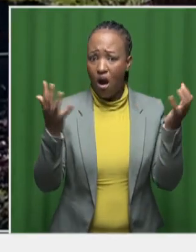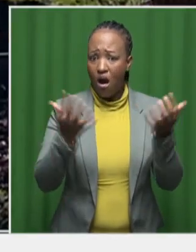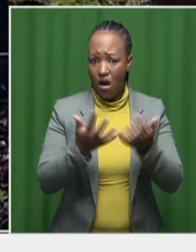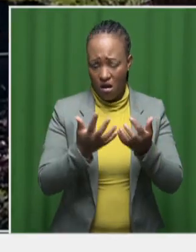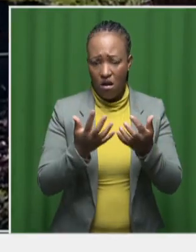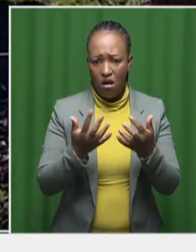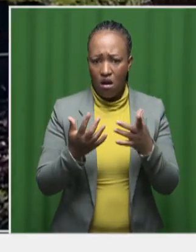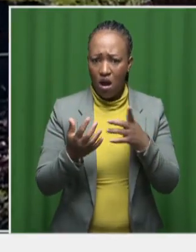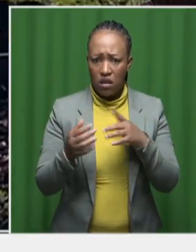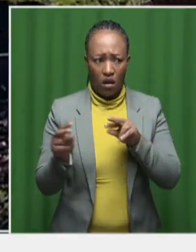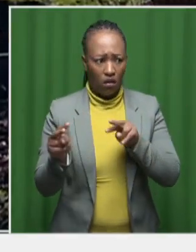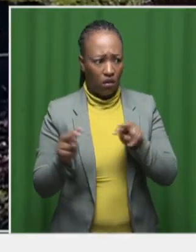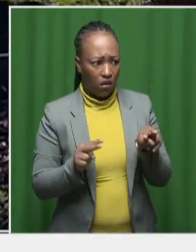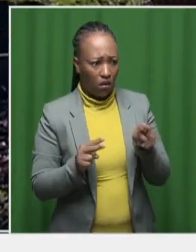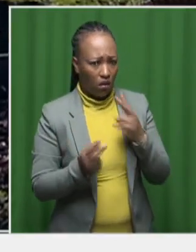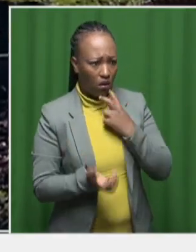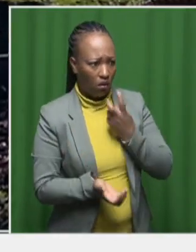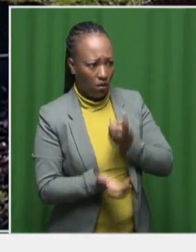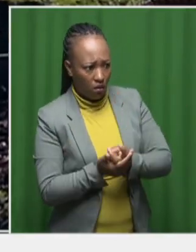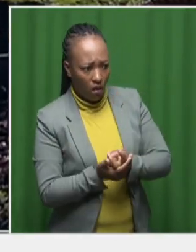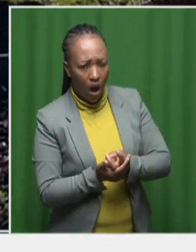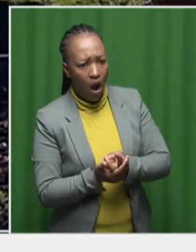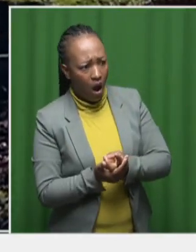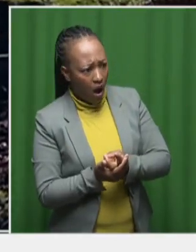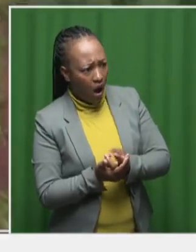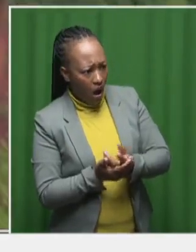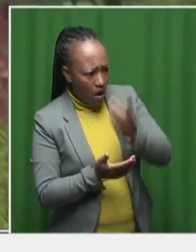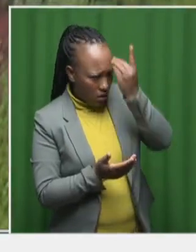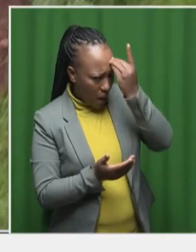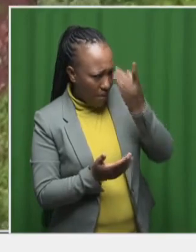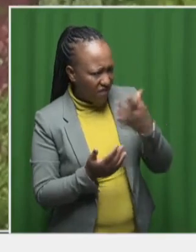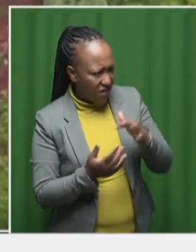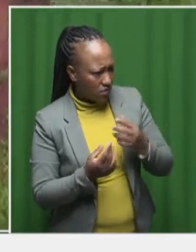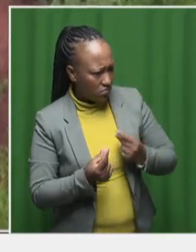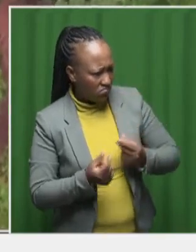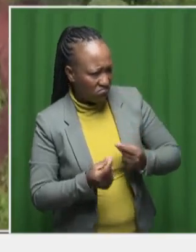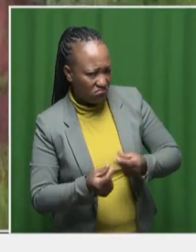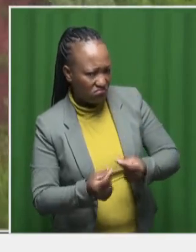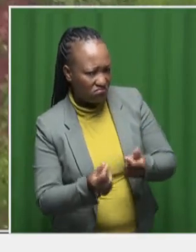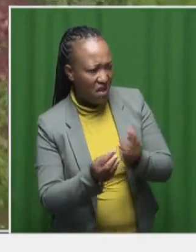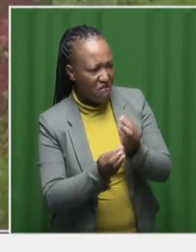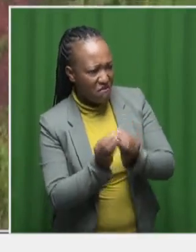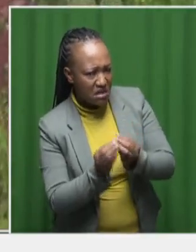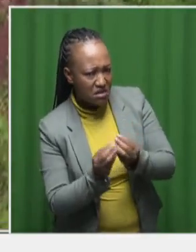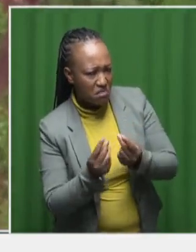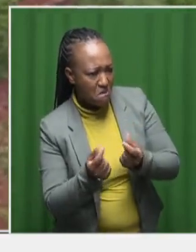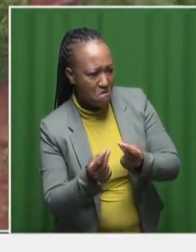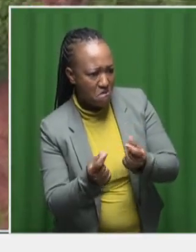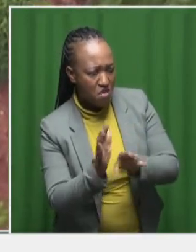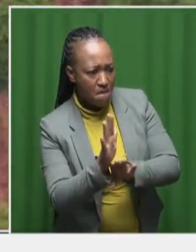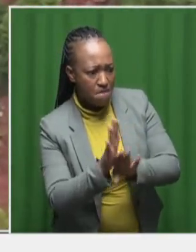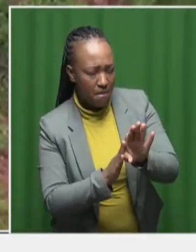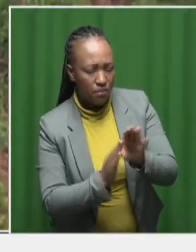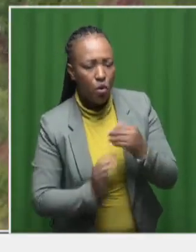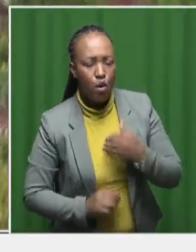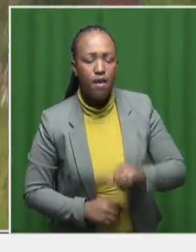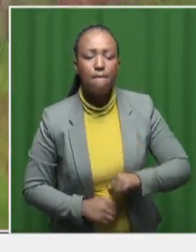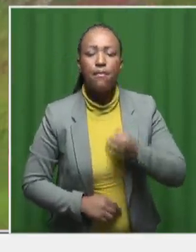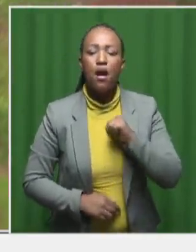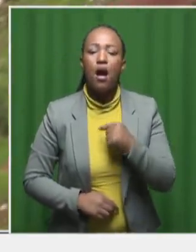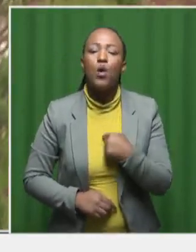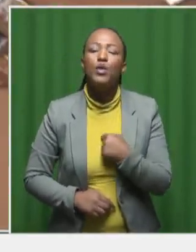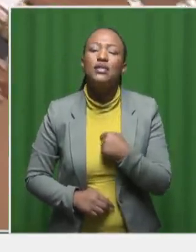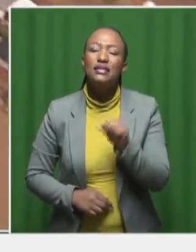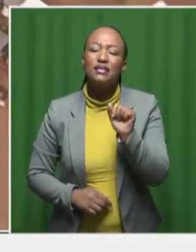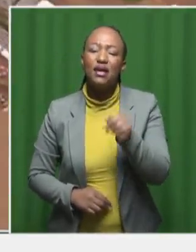were surprised when they saw eThekwini recovering within a short space of time. And we are proud of that record. Of course, there is